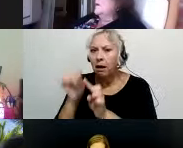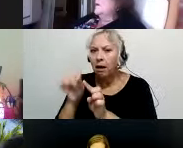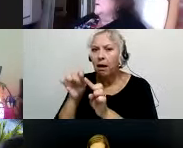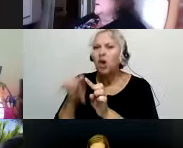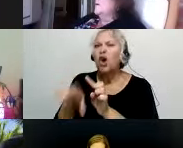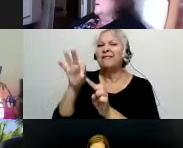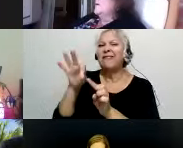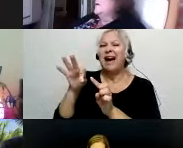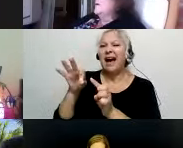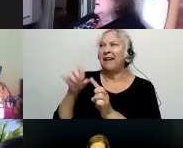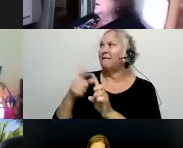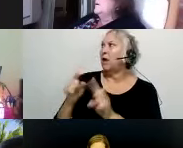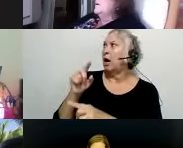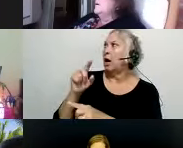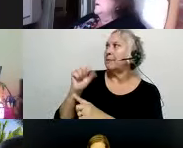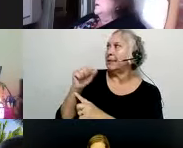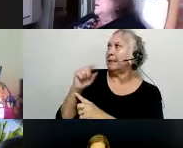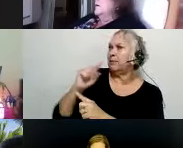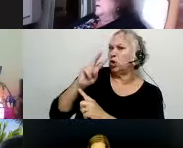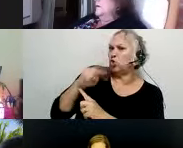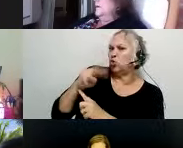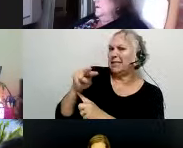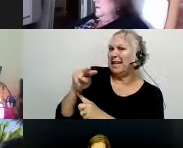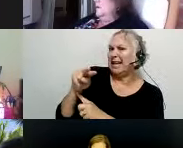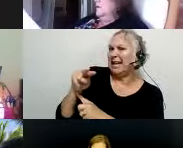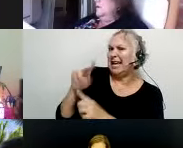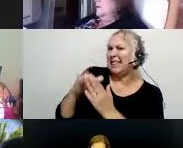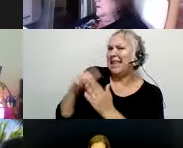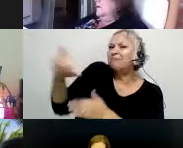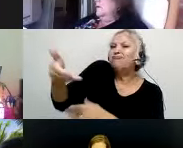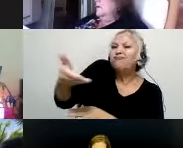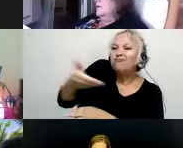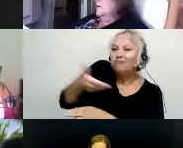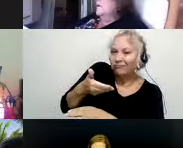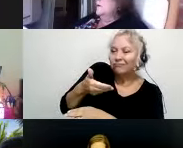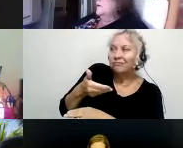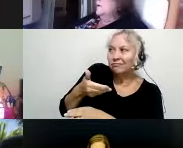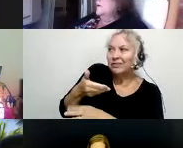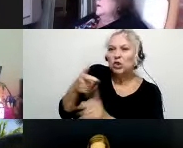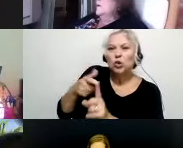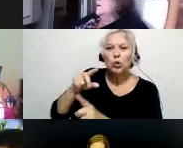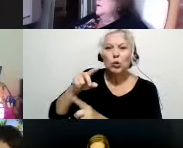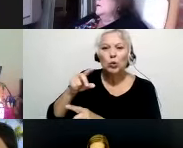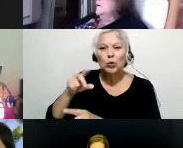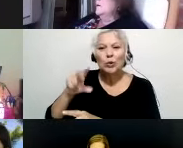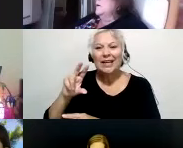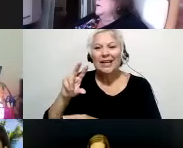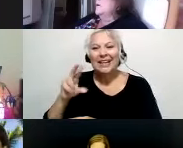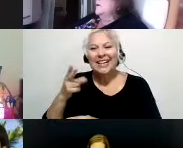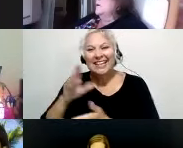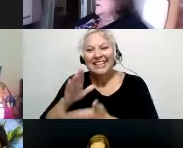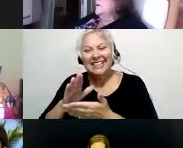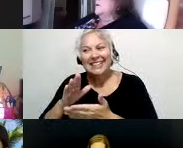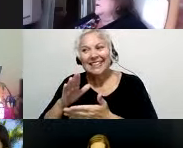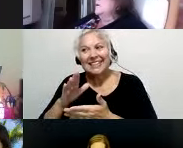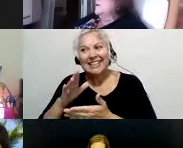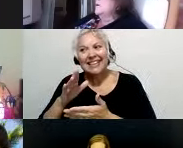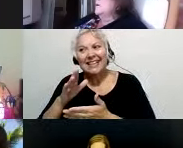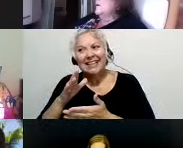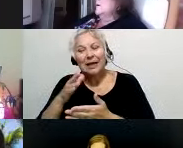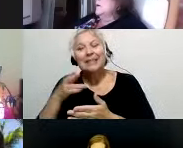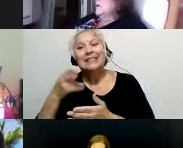the 22nd of September, and that was an introduction to secondary transition planning. So it covered all of the things